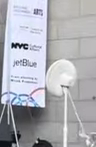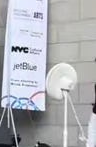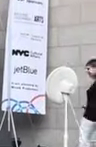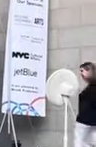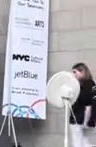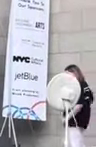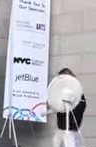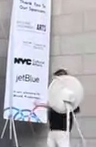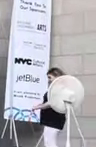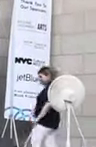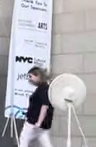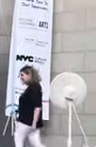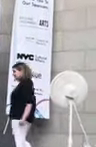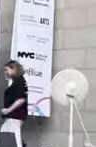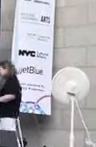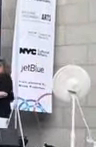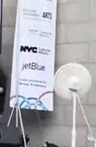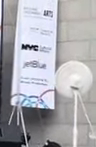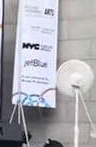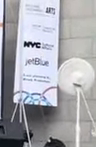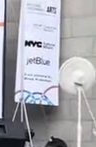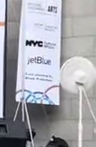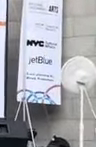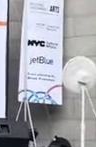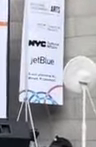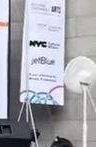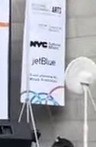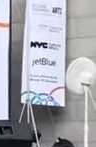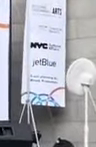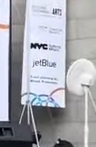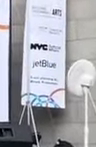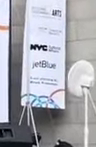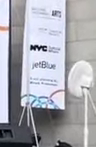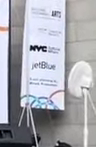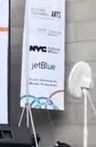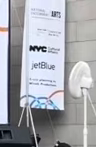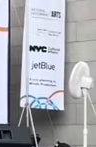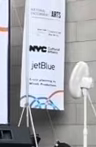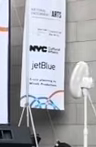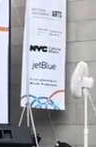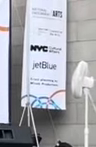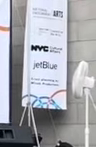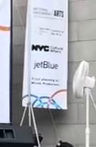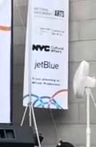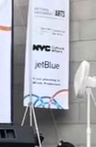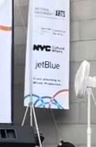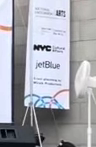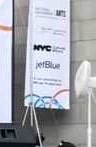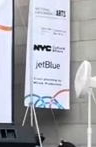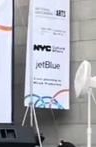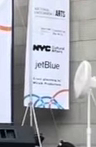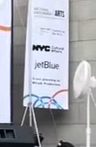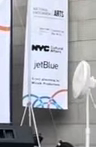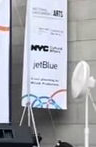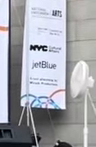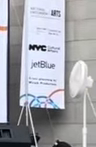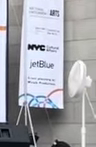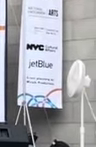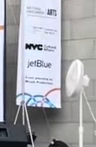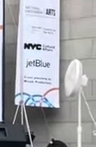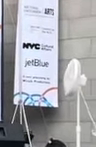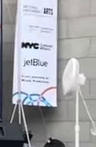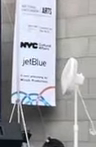Introduce yourself, give a visual description, share a few words about what you do, and maybe if we have time, maybe lead us in a little